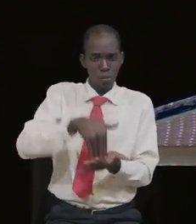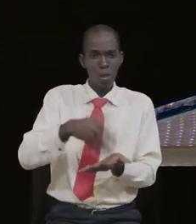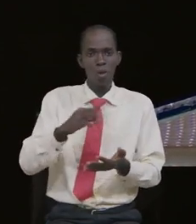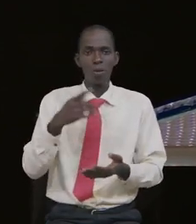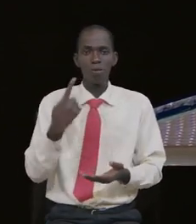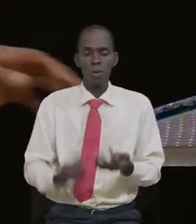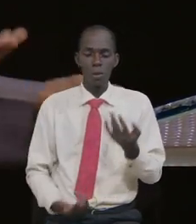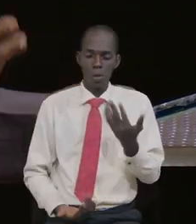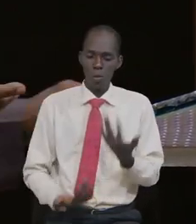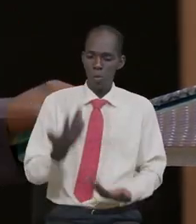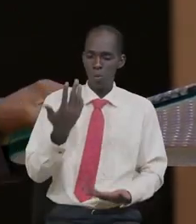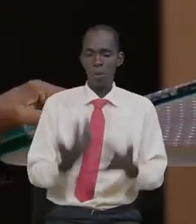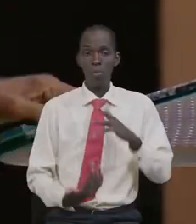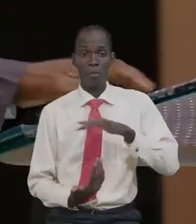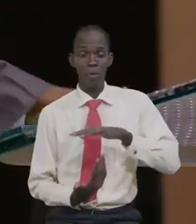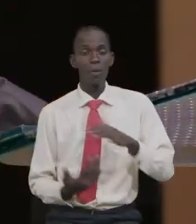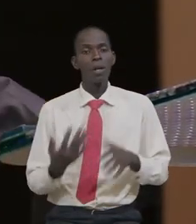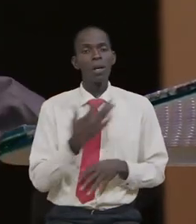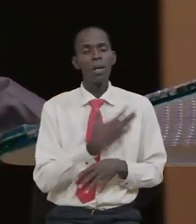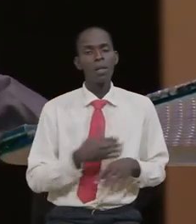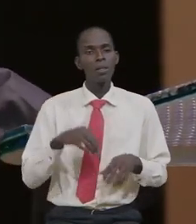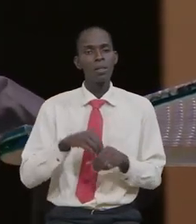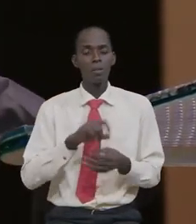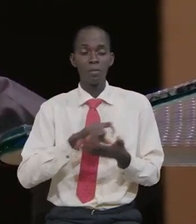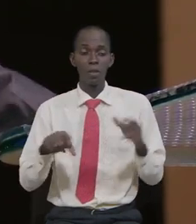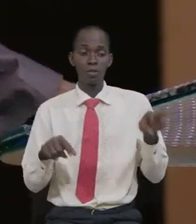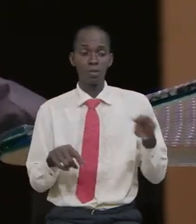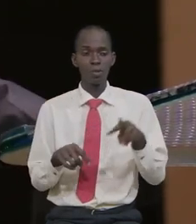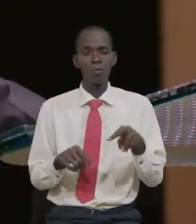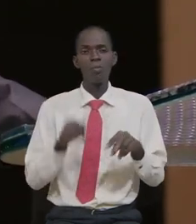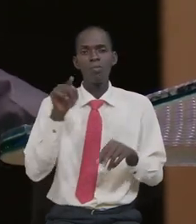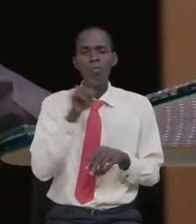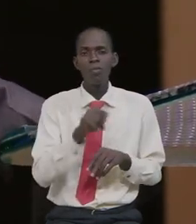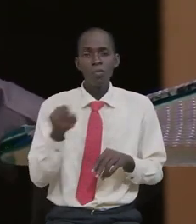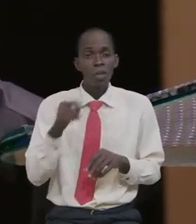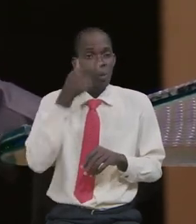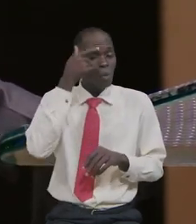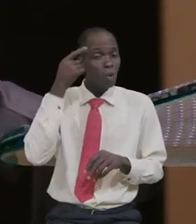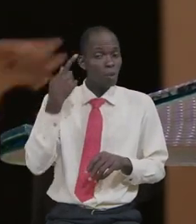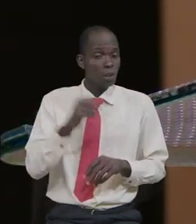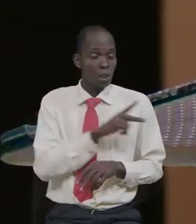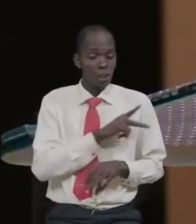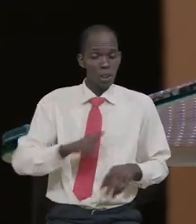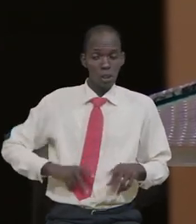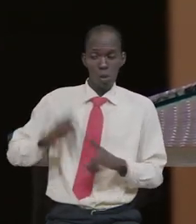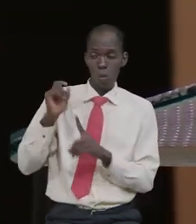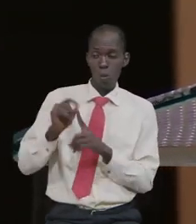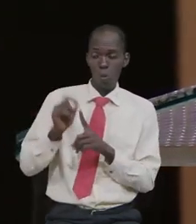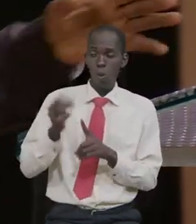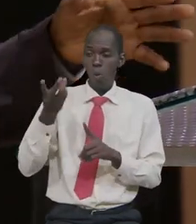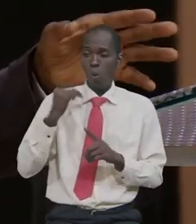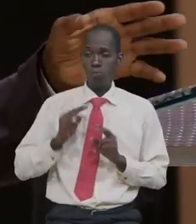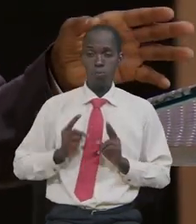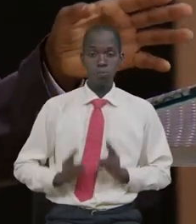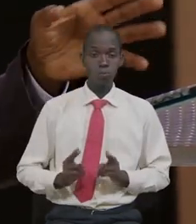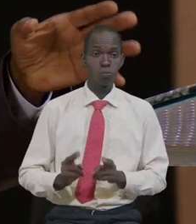Verse 22. Verse 22 says, therefore, because the king's commandment was urgent,